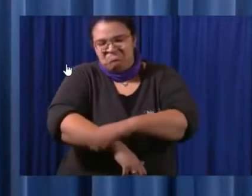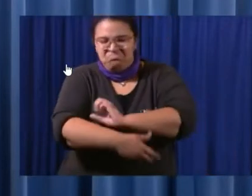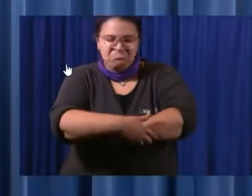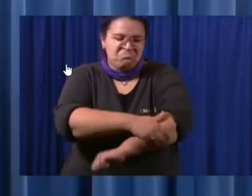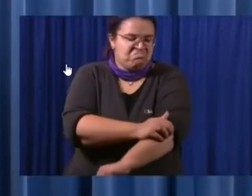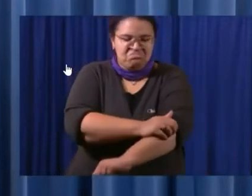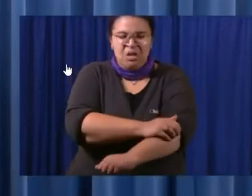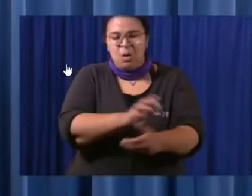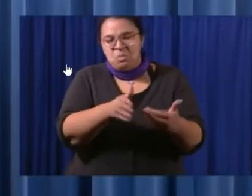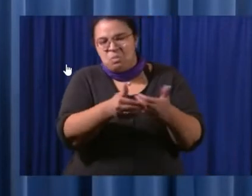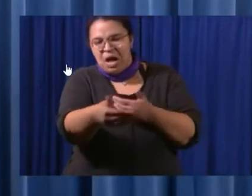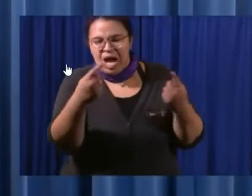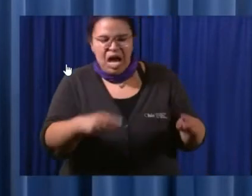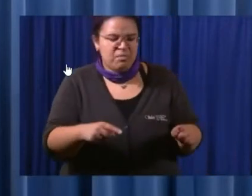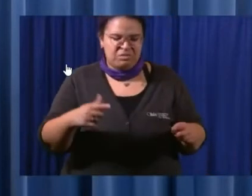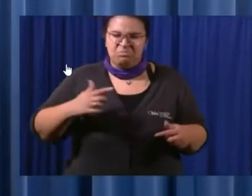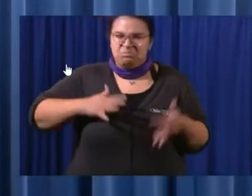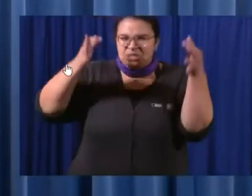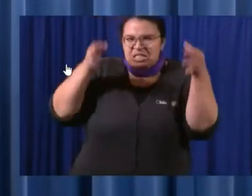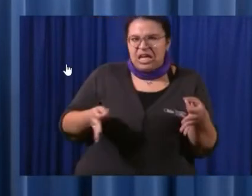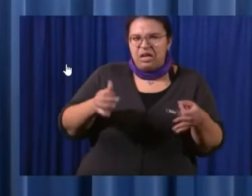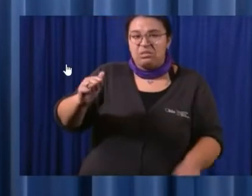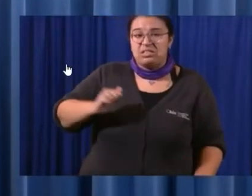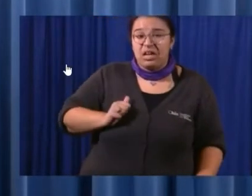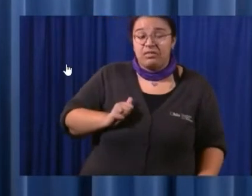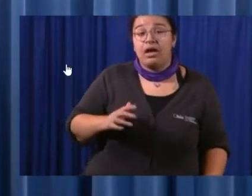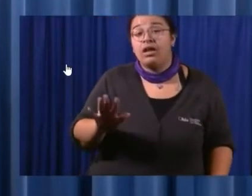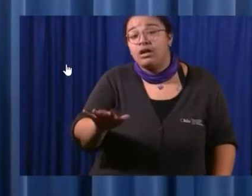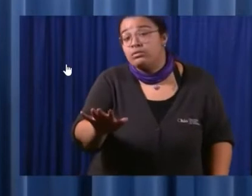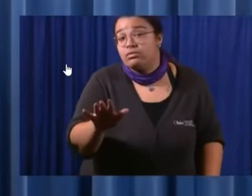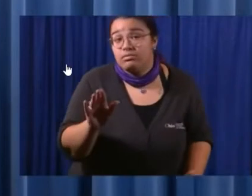Ohioans control what's going to happen. Are we going to look like Florida?